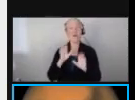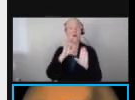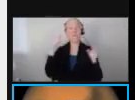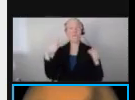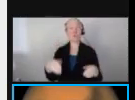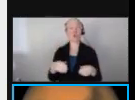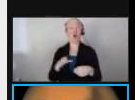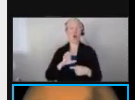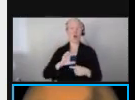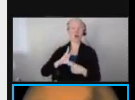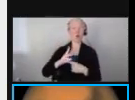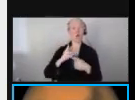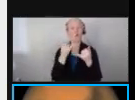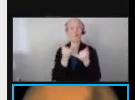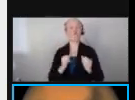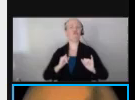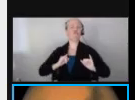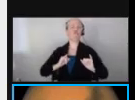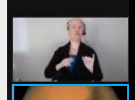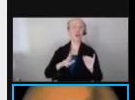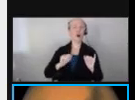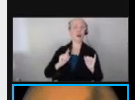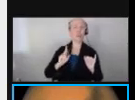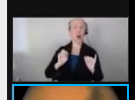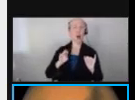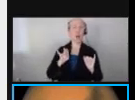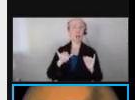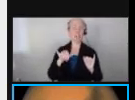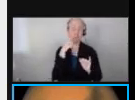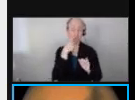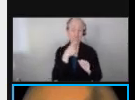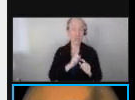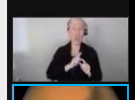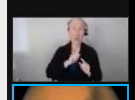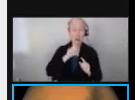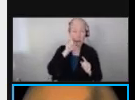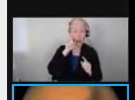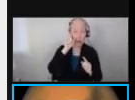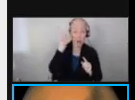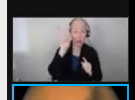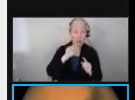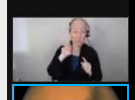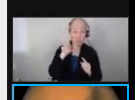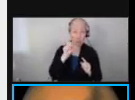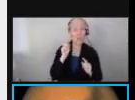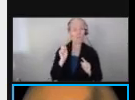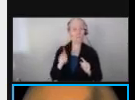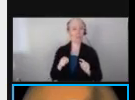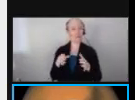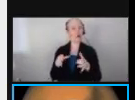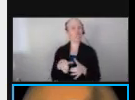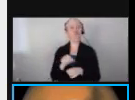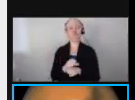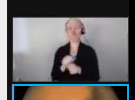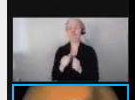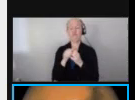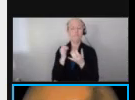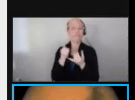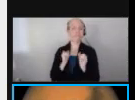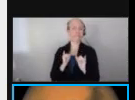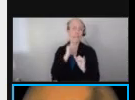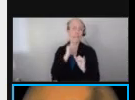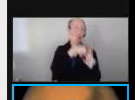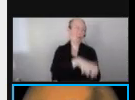can imagine that as we think about going to Mars, that's an aspect that will impact many of the risks that we